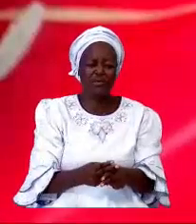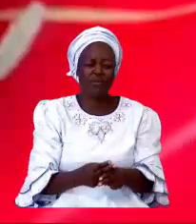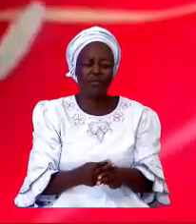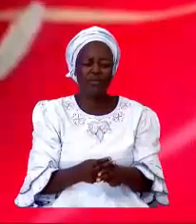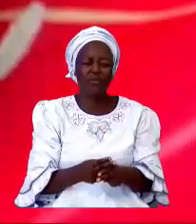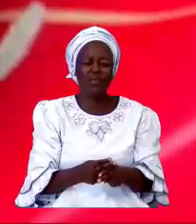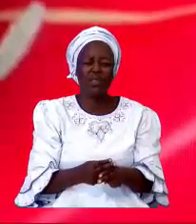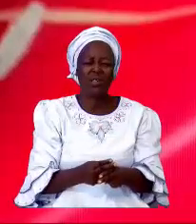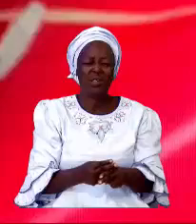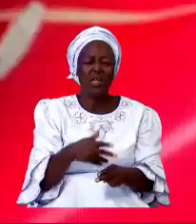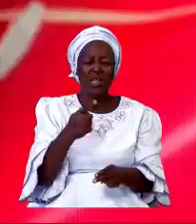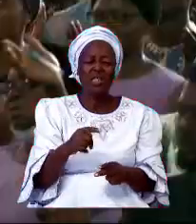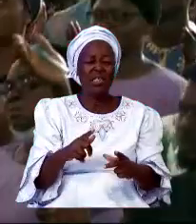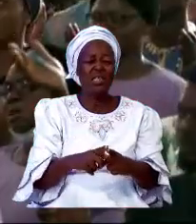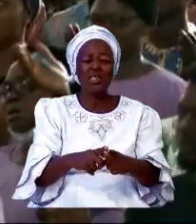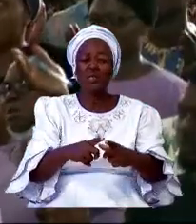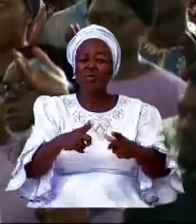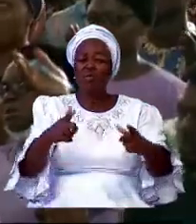Spirit of God will go before you.